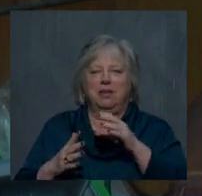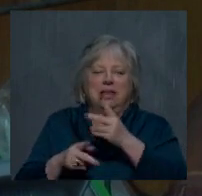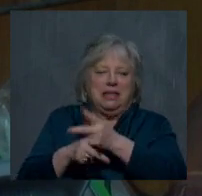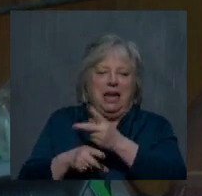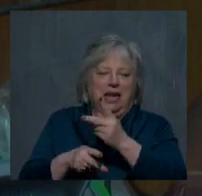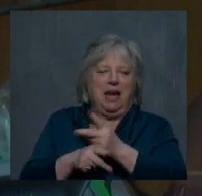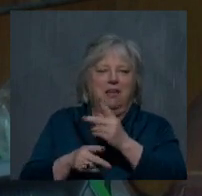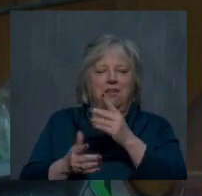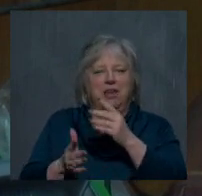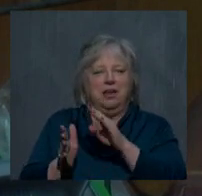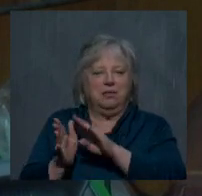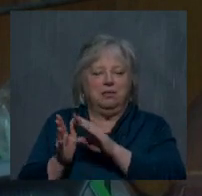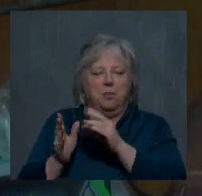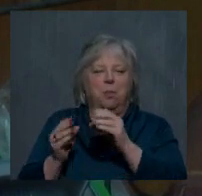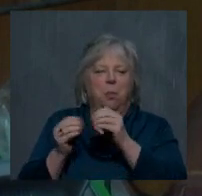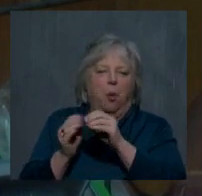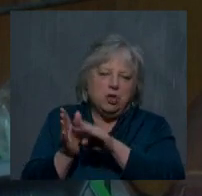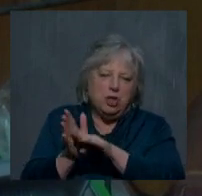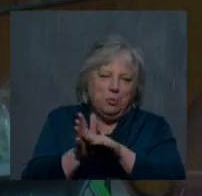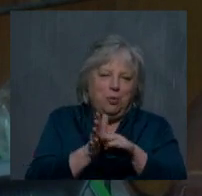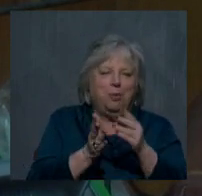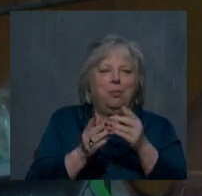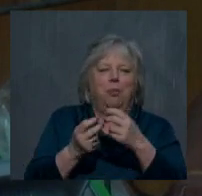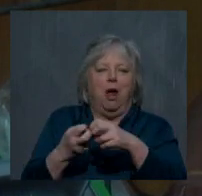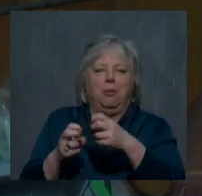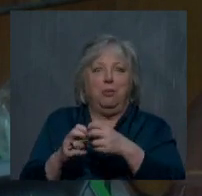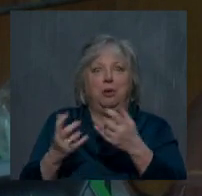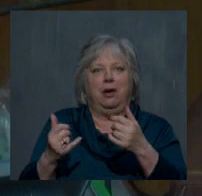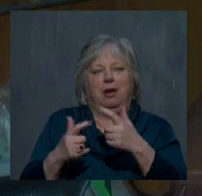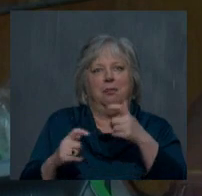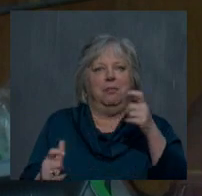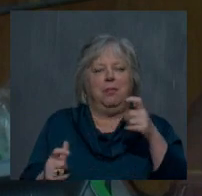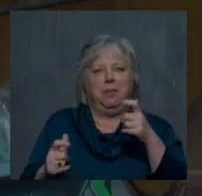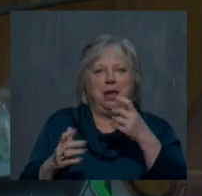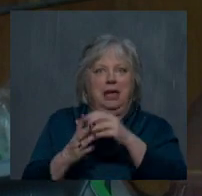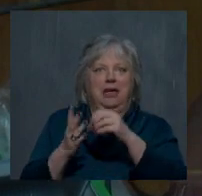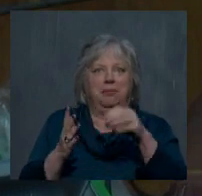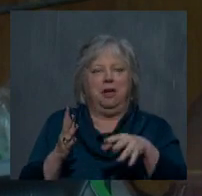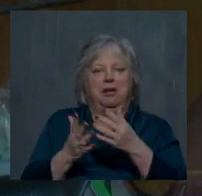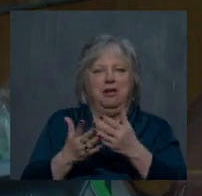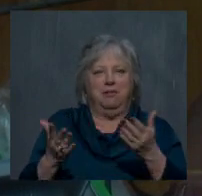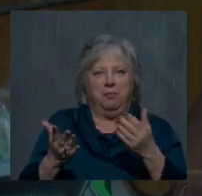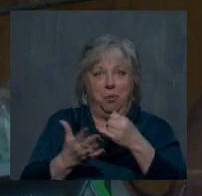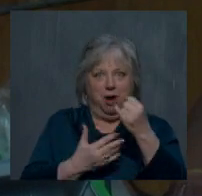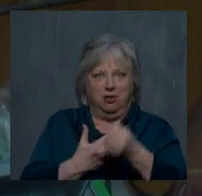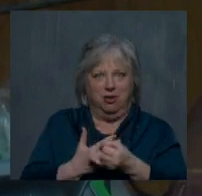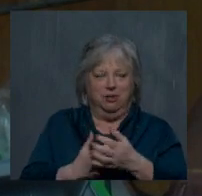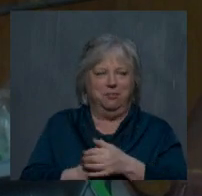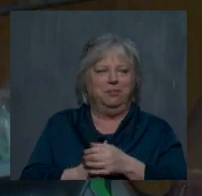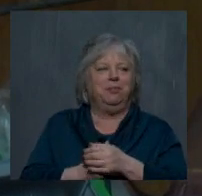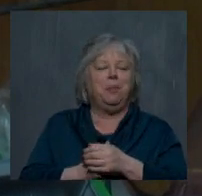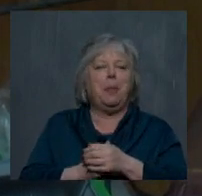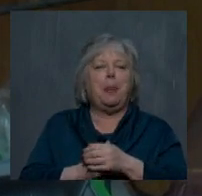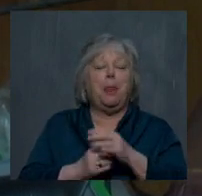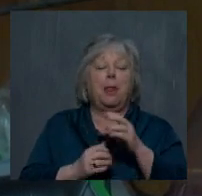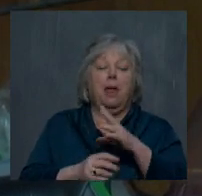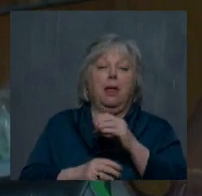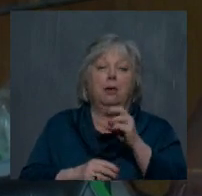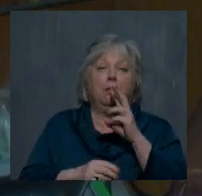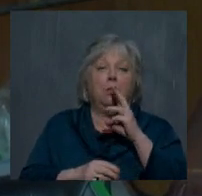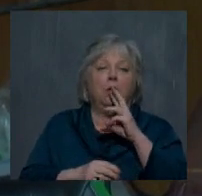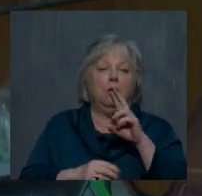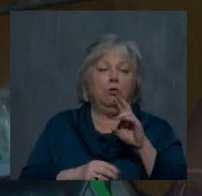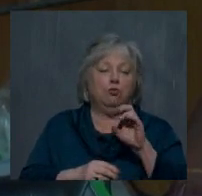stuff. One of the things, and we had the presentation of it, but we've also, Water Reclamation's been able